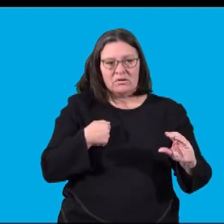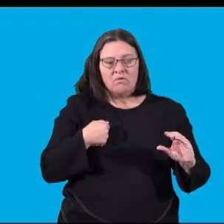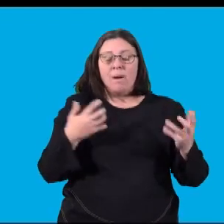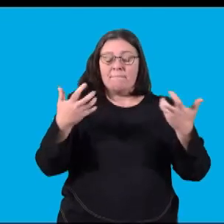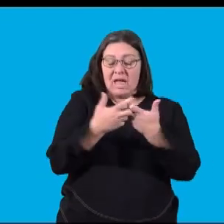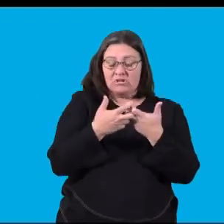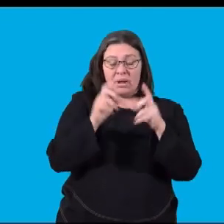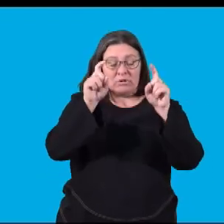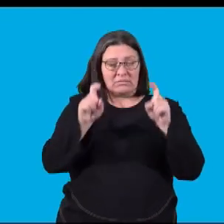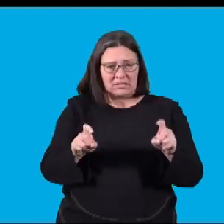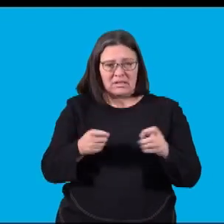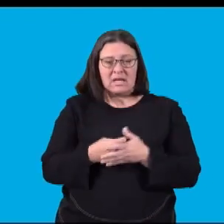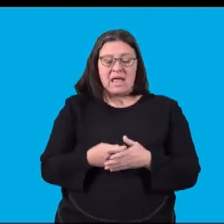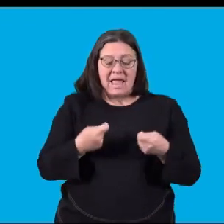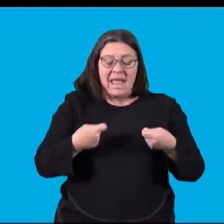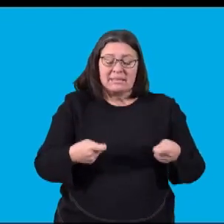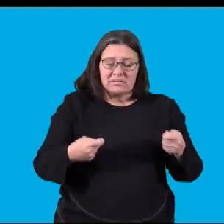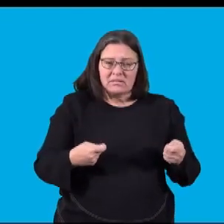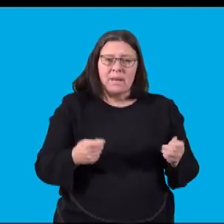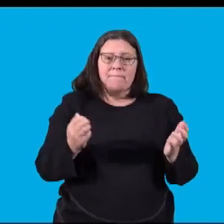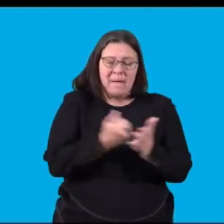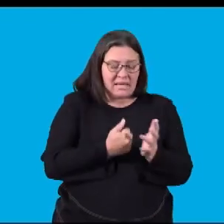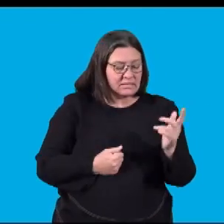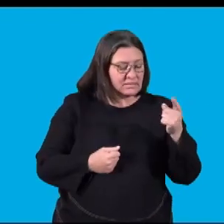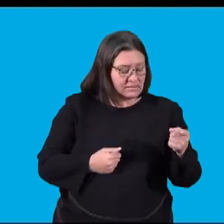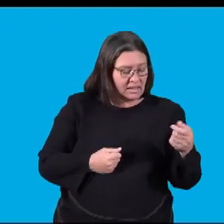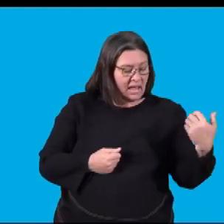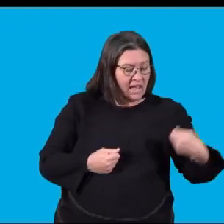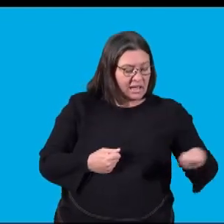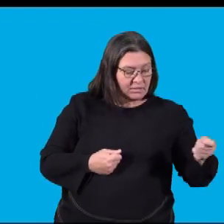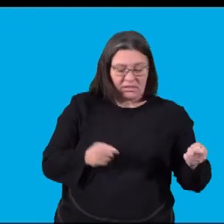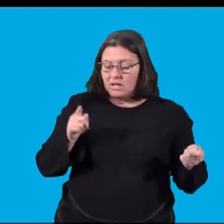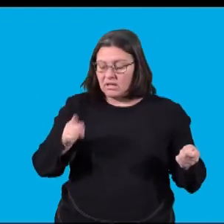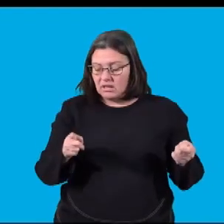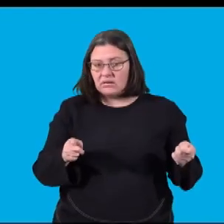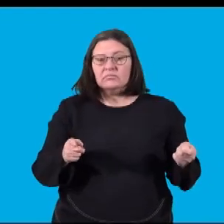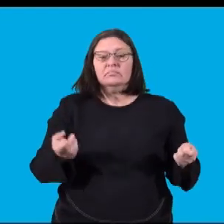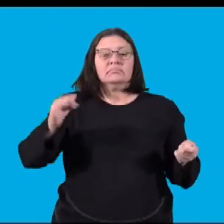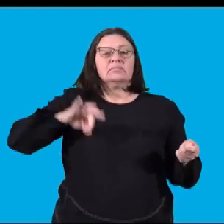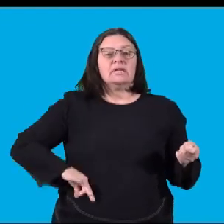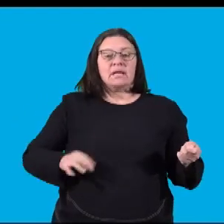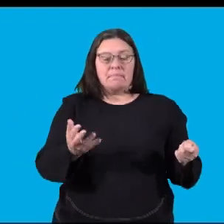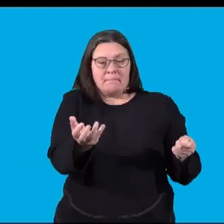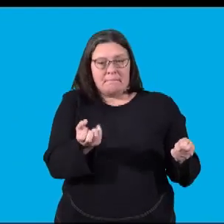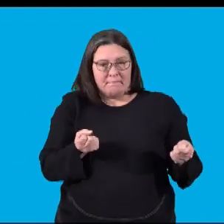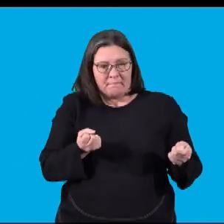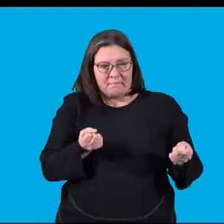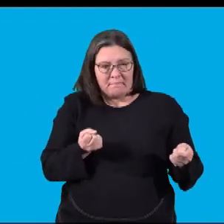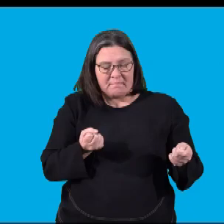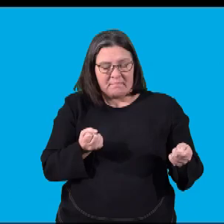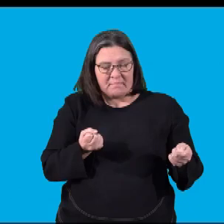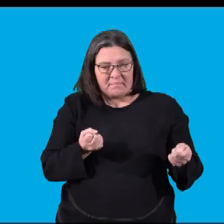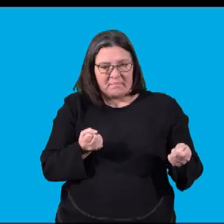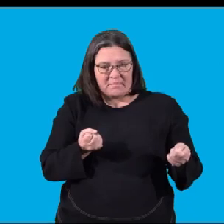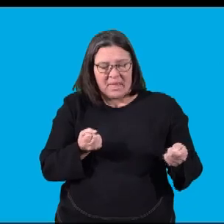matching principle. Expenses must be matched with the revenue, that is the income, they